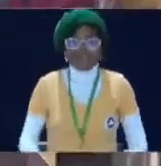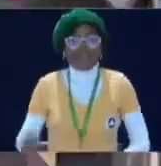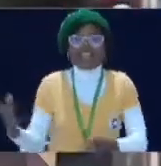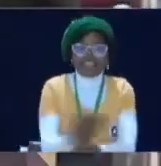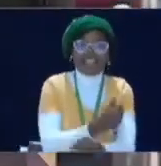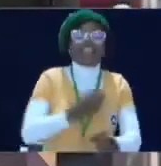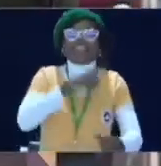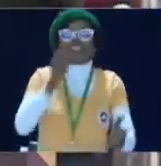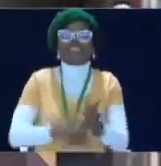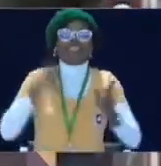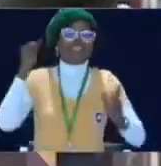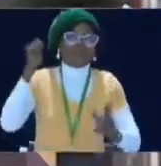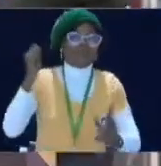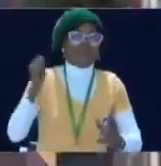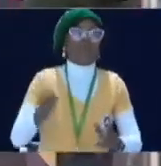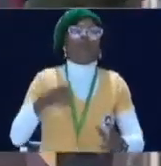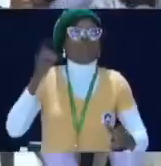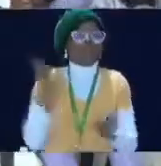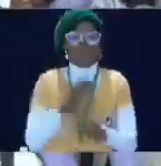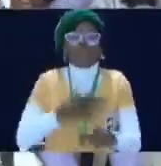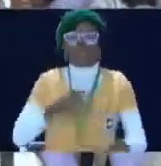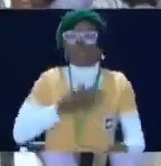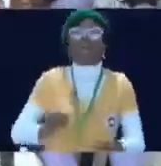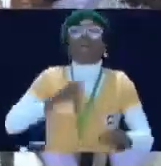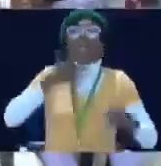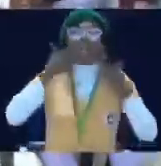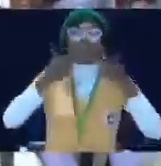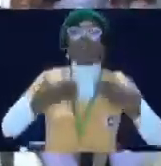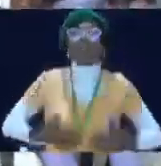Let somebody shout hallelujah.